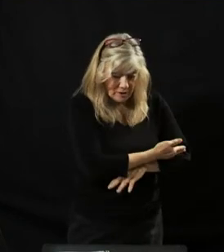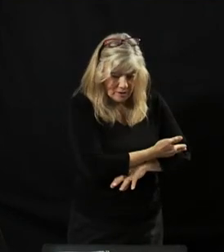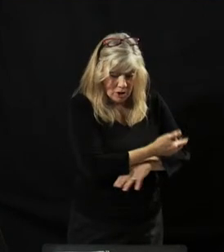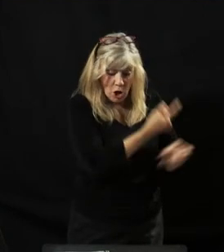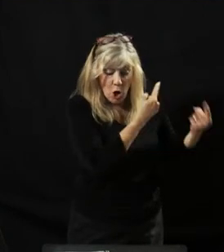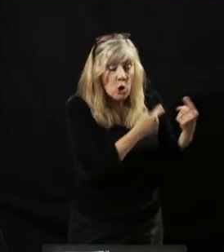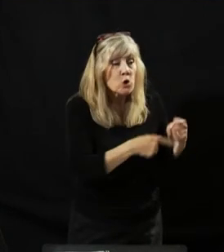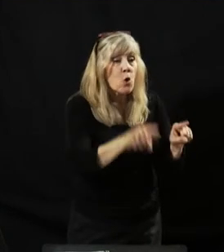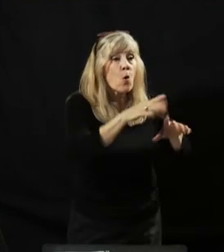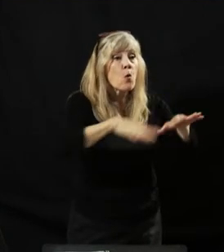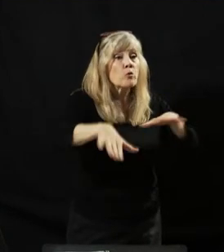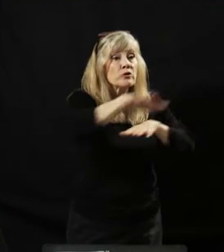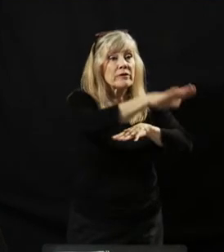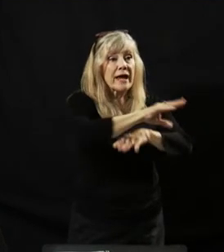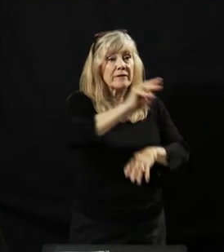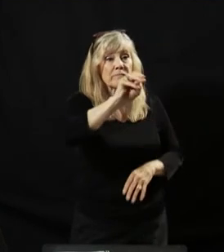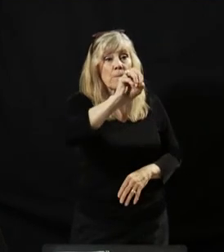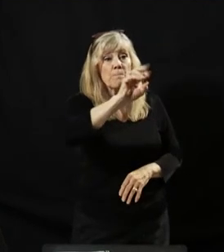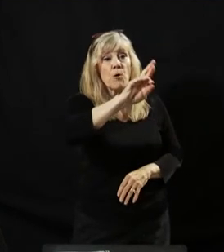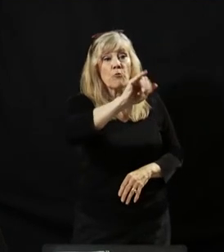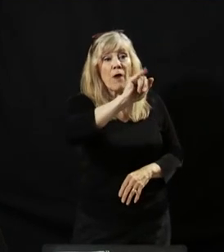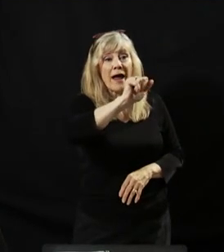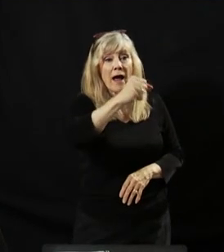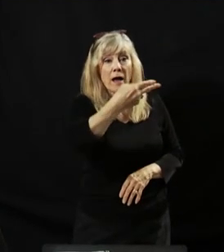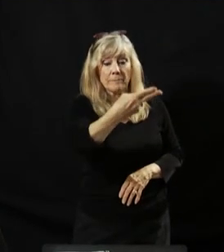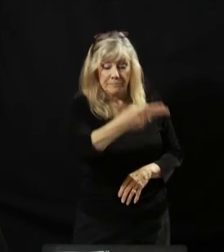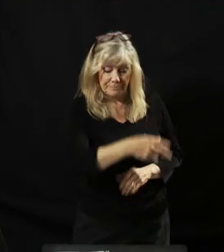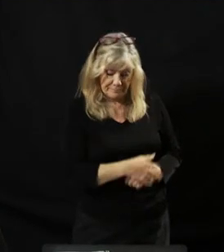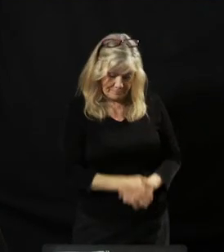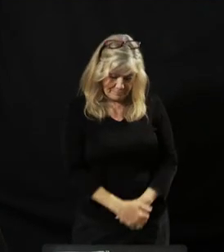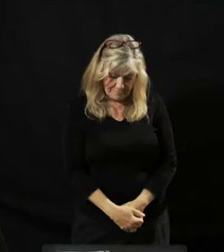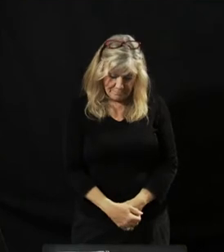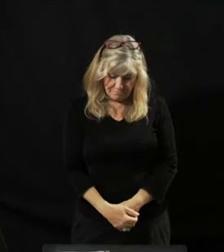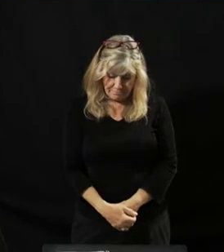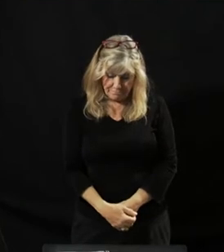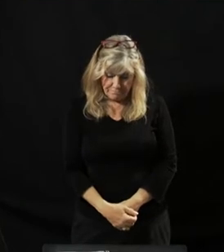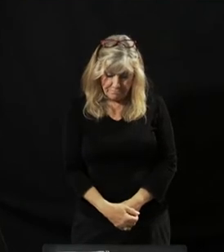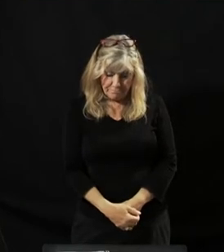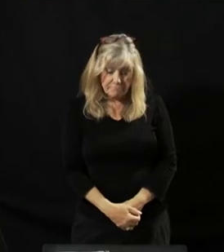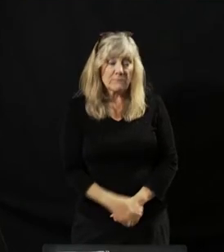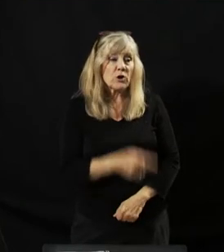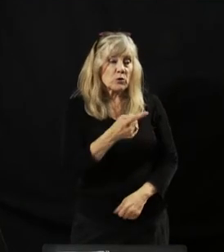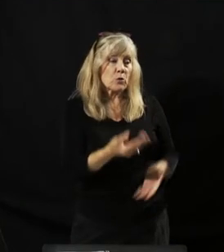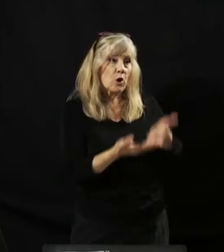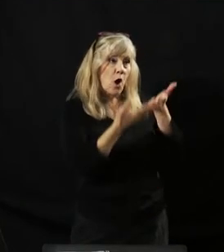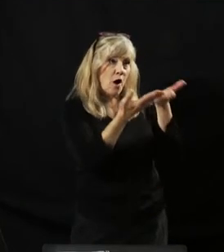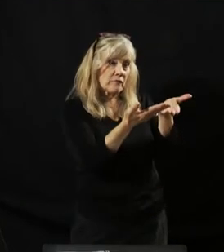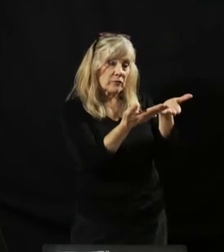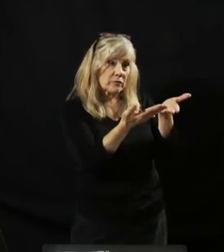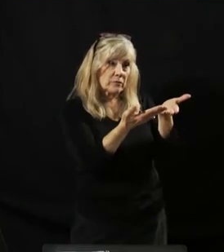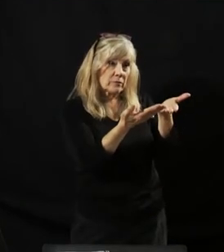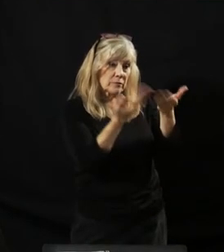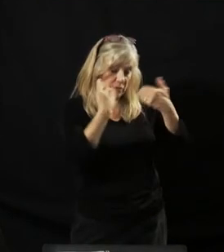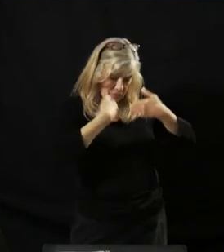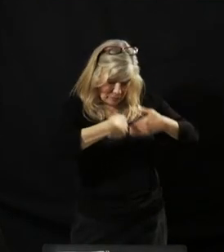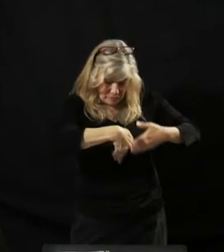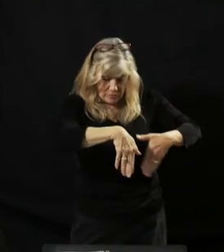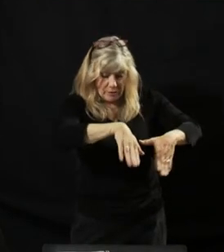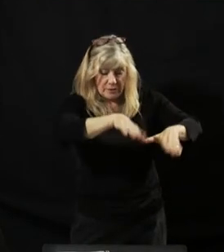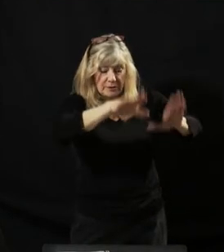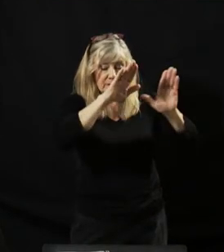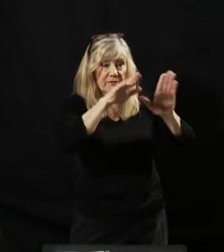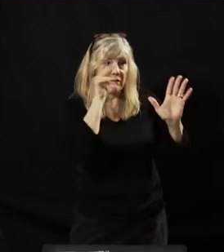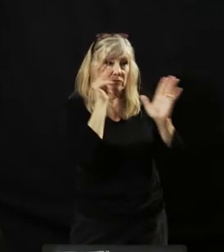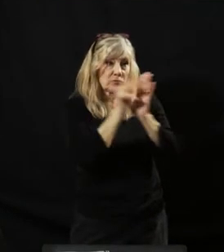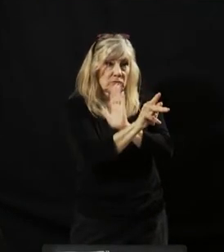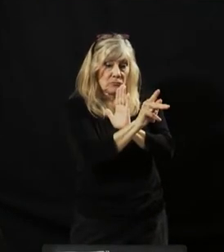and go to the land of Moriah. There you shall offer him up as a holocaust on